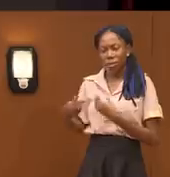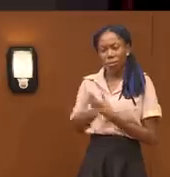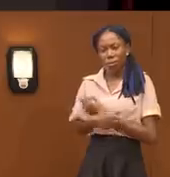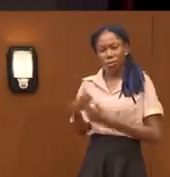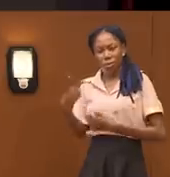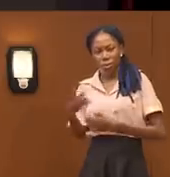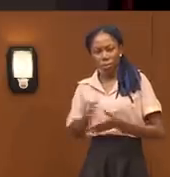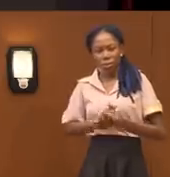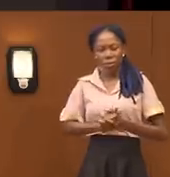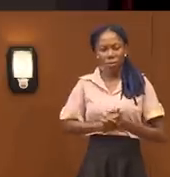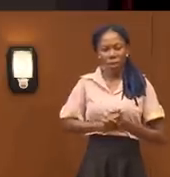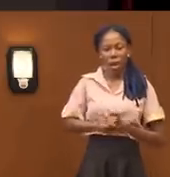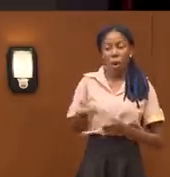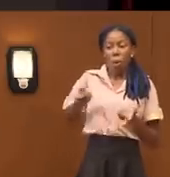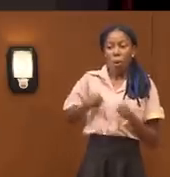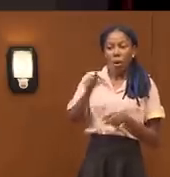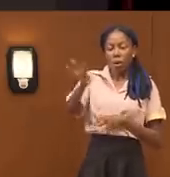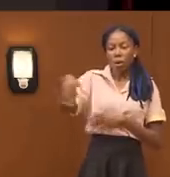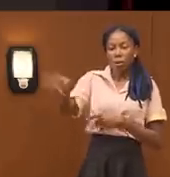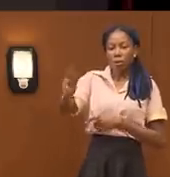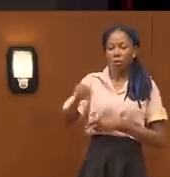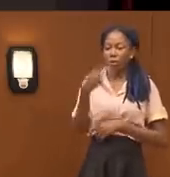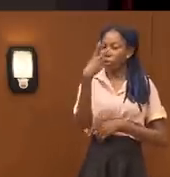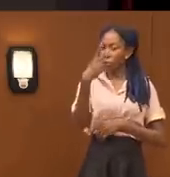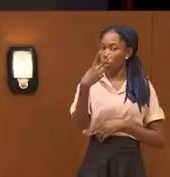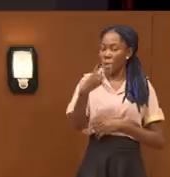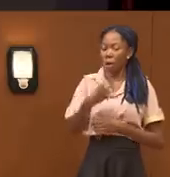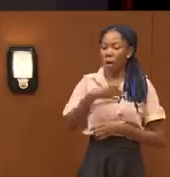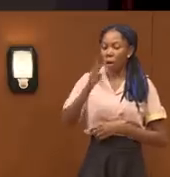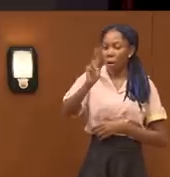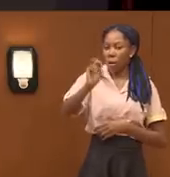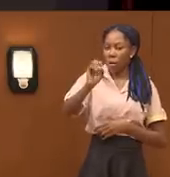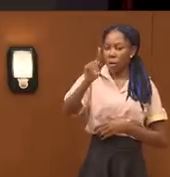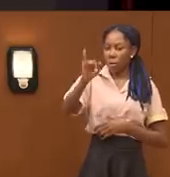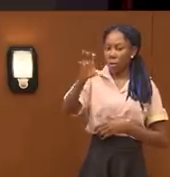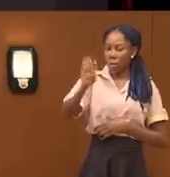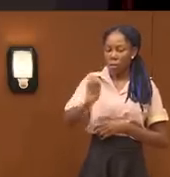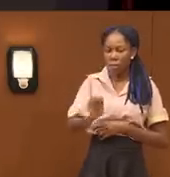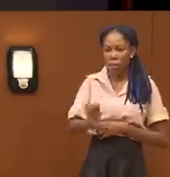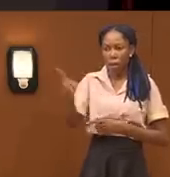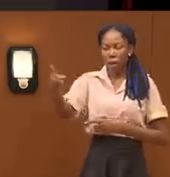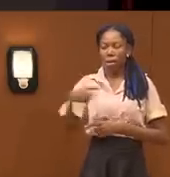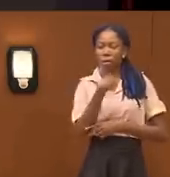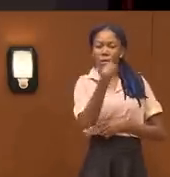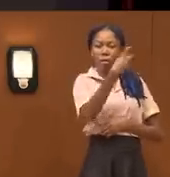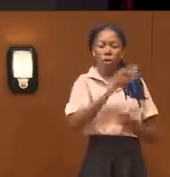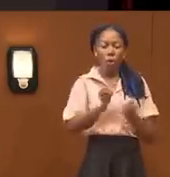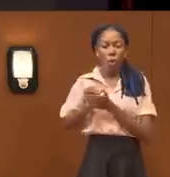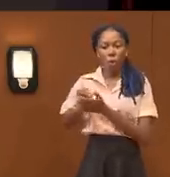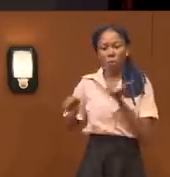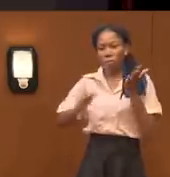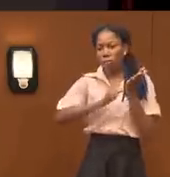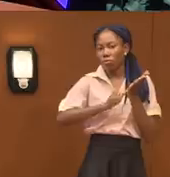The first time, he give me the quick notice. I go back and see my brother. He collect the quick notice from my hand. He settled that